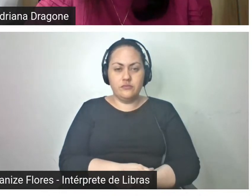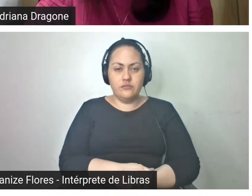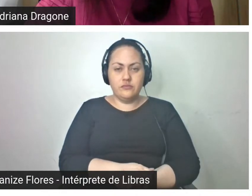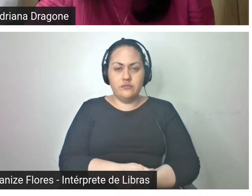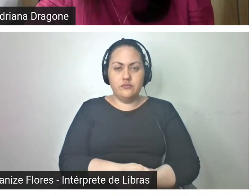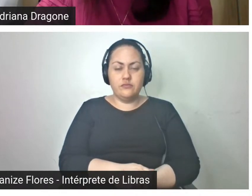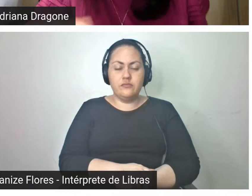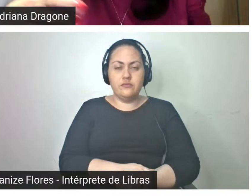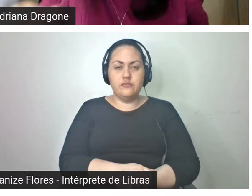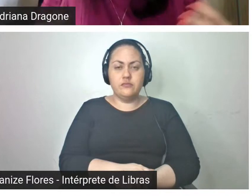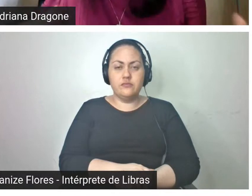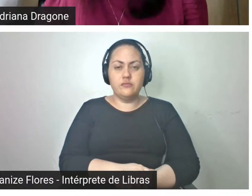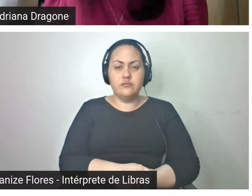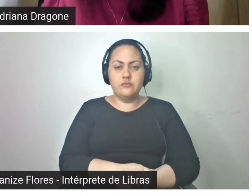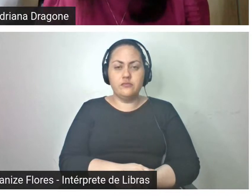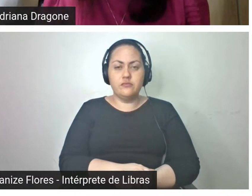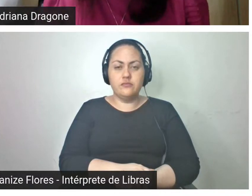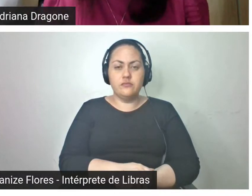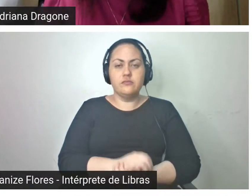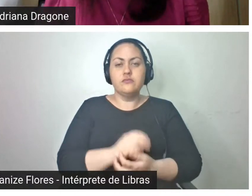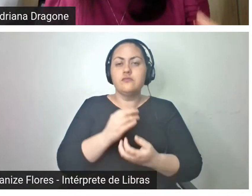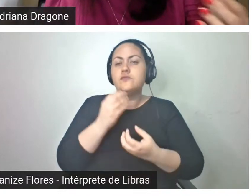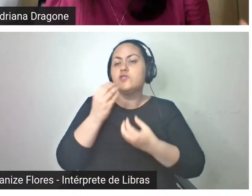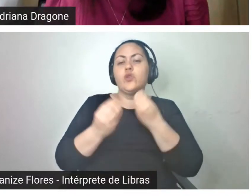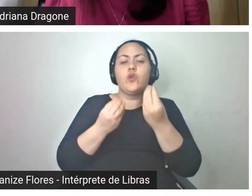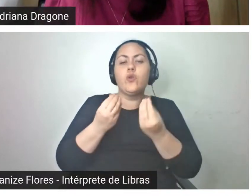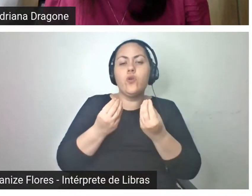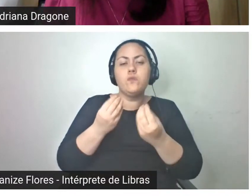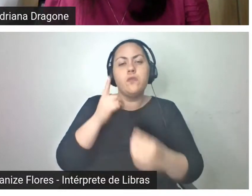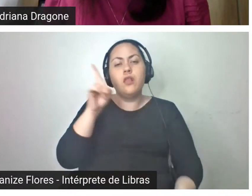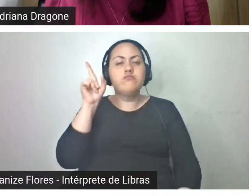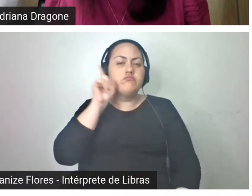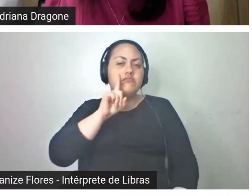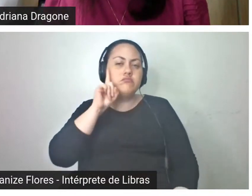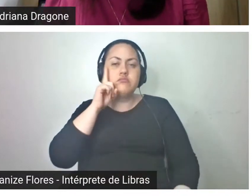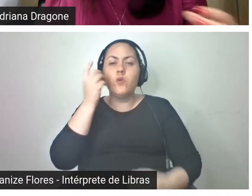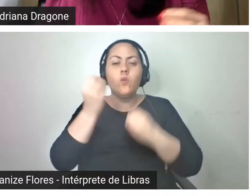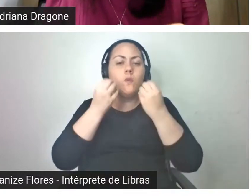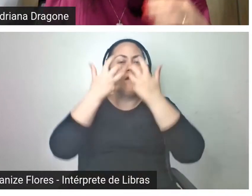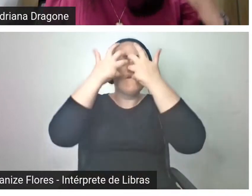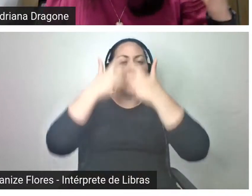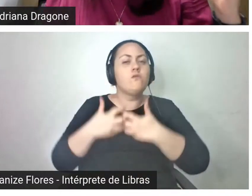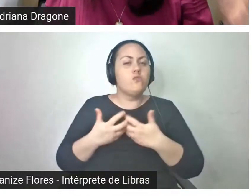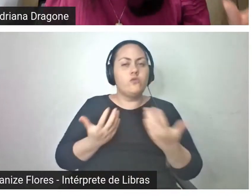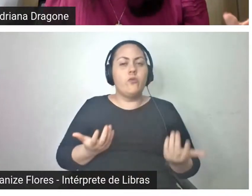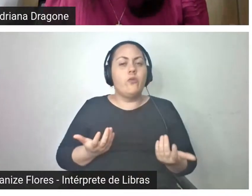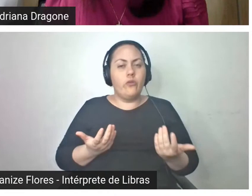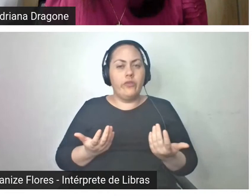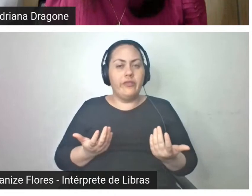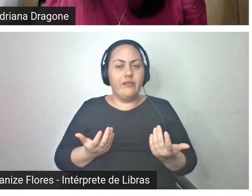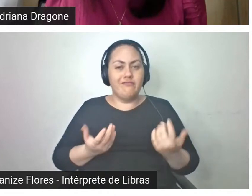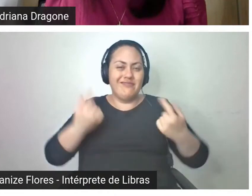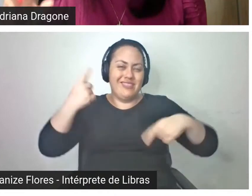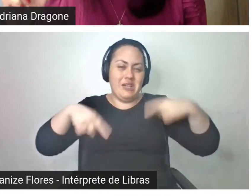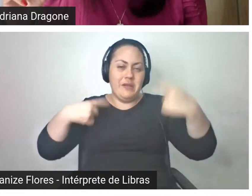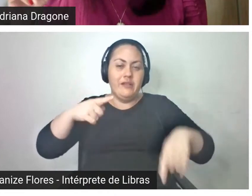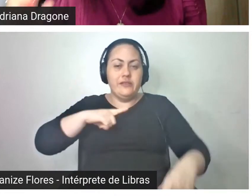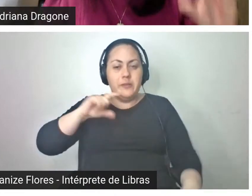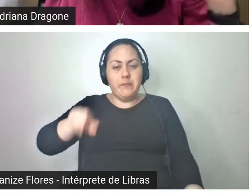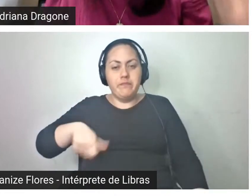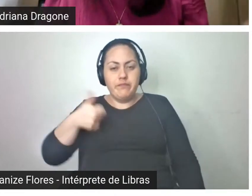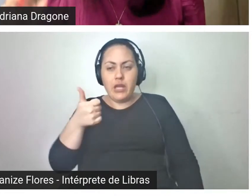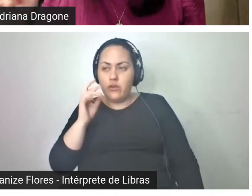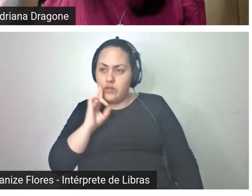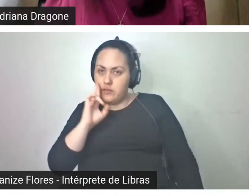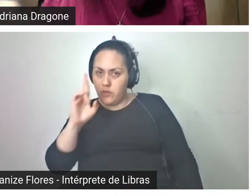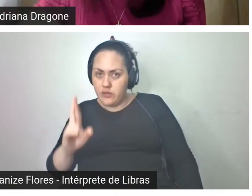Como no Brasil, como nos Estados Unidos tem se relacionado a essa discussão sobre melhores resultados,